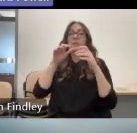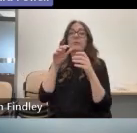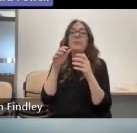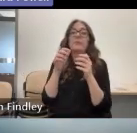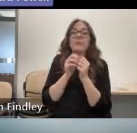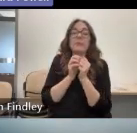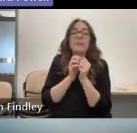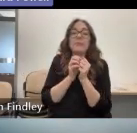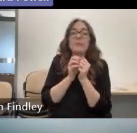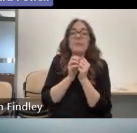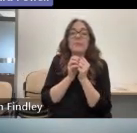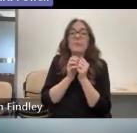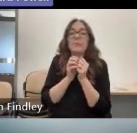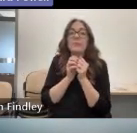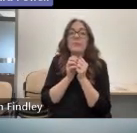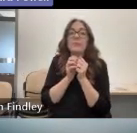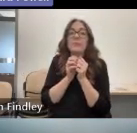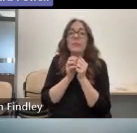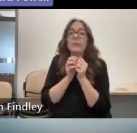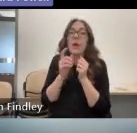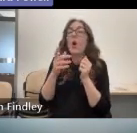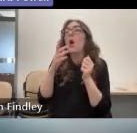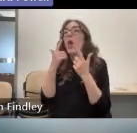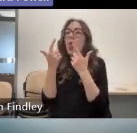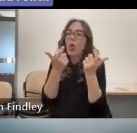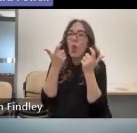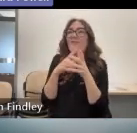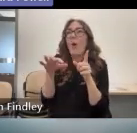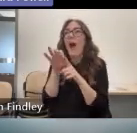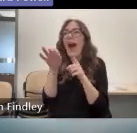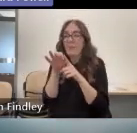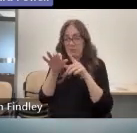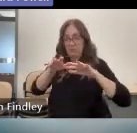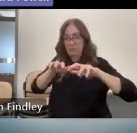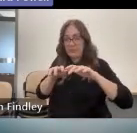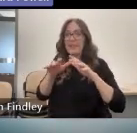okay, and then type the app that we want to open.